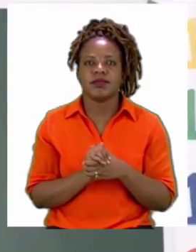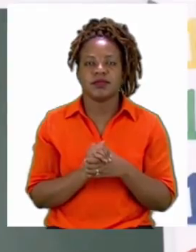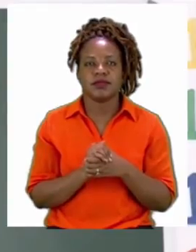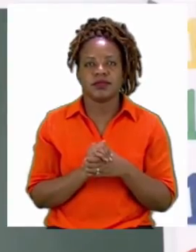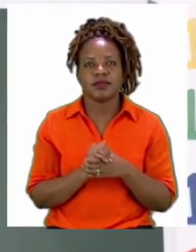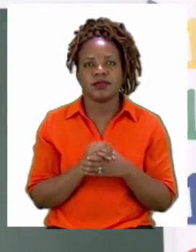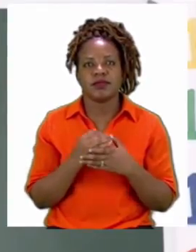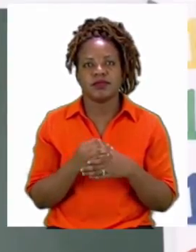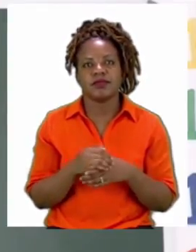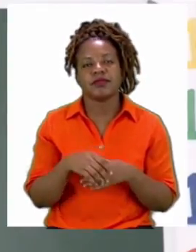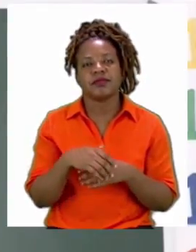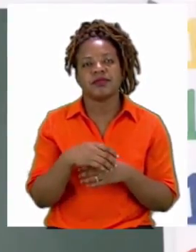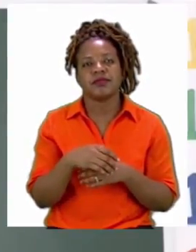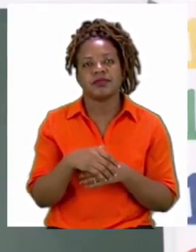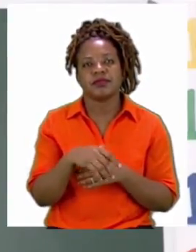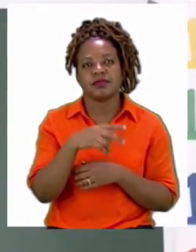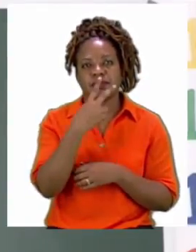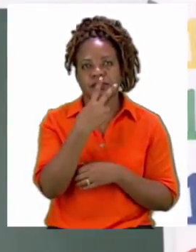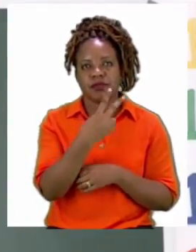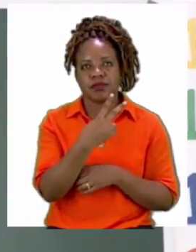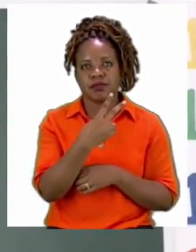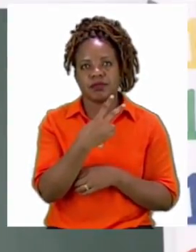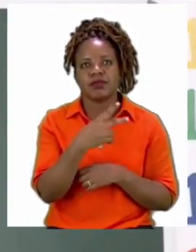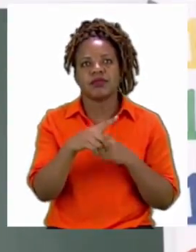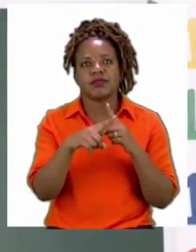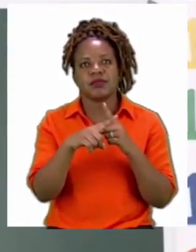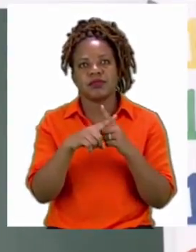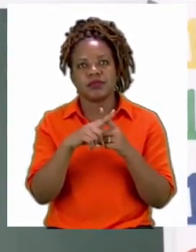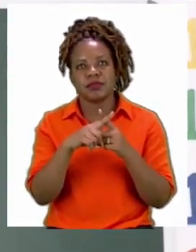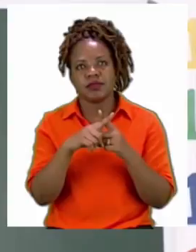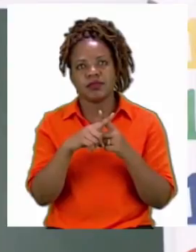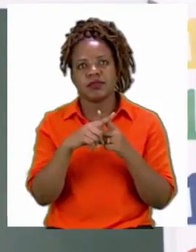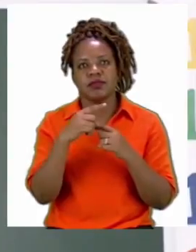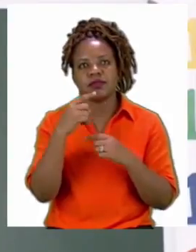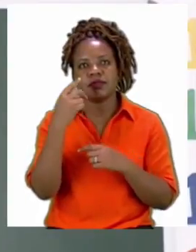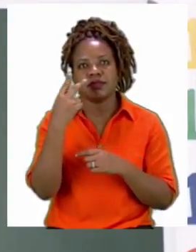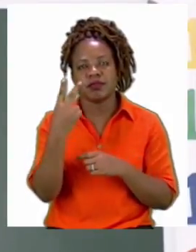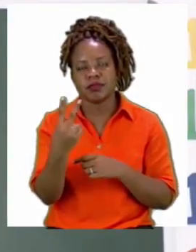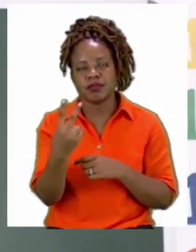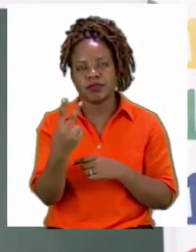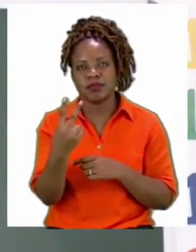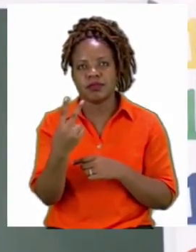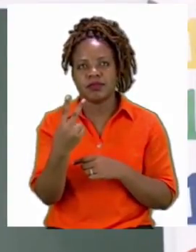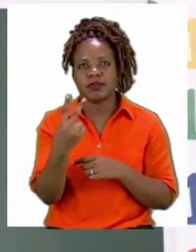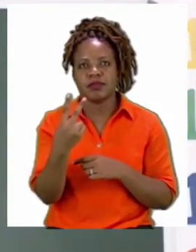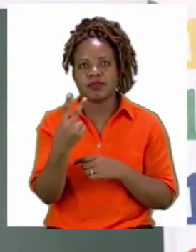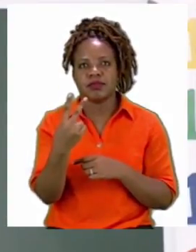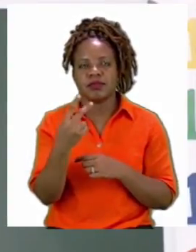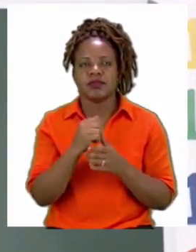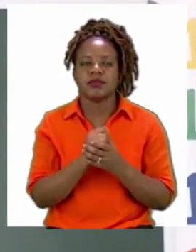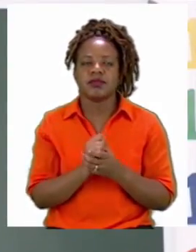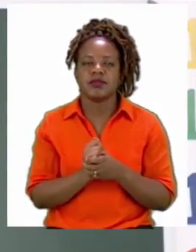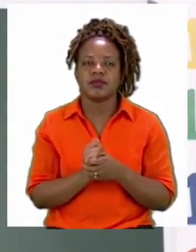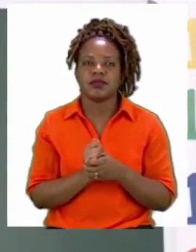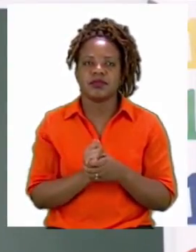now continue by saying 2 sets of 2. Let